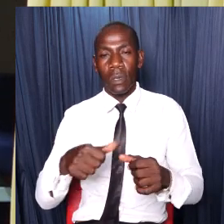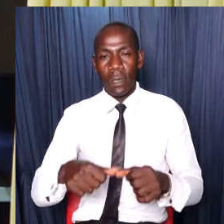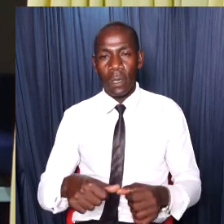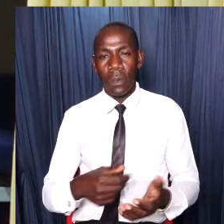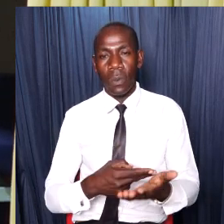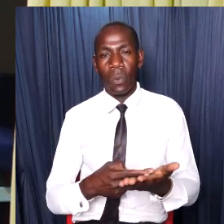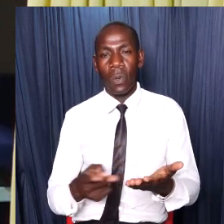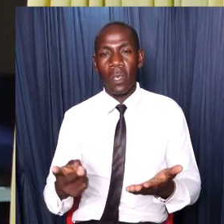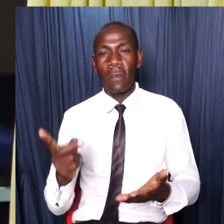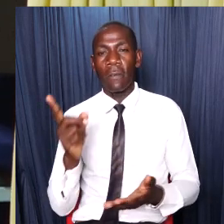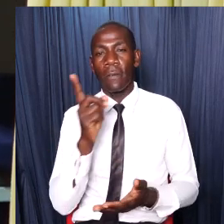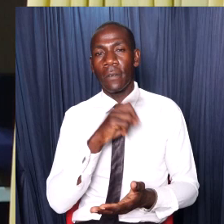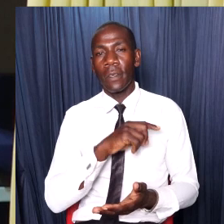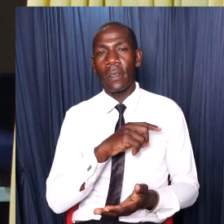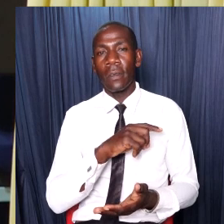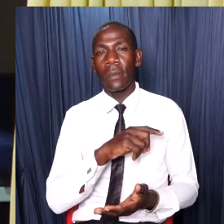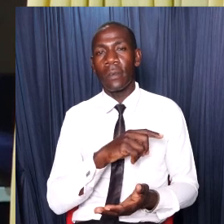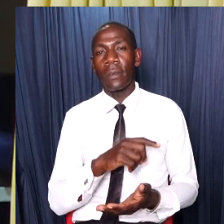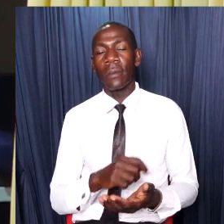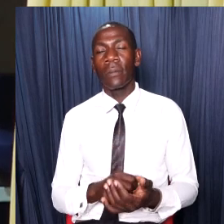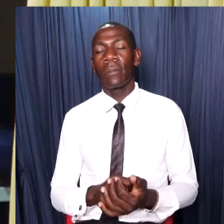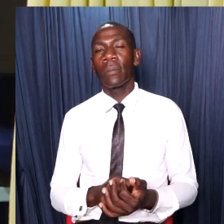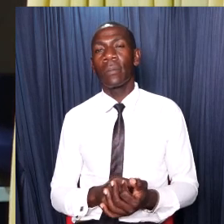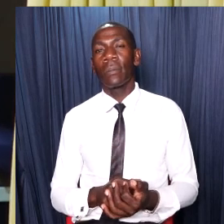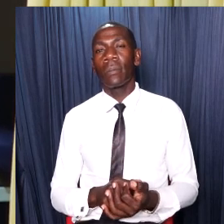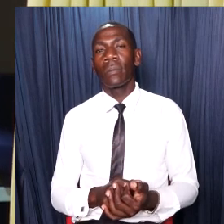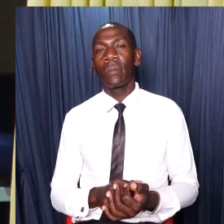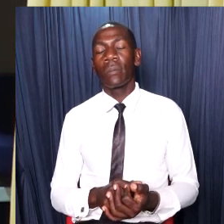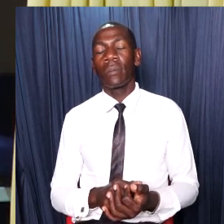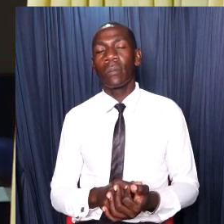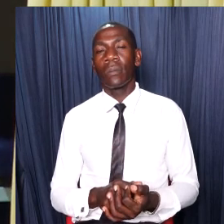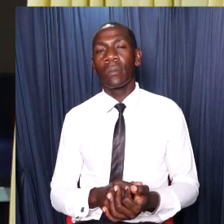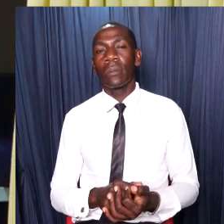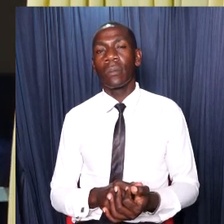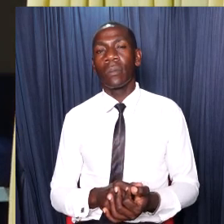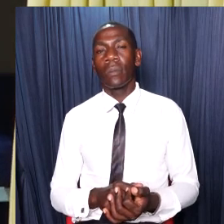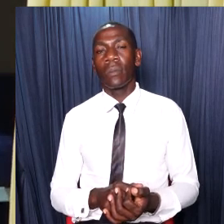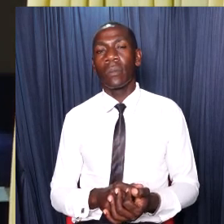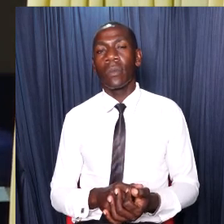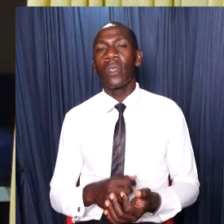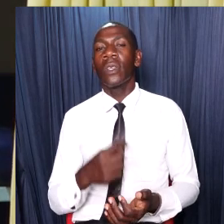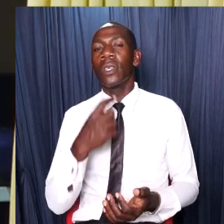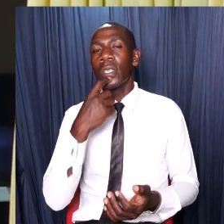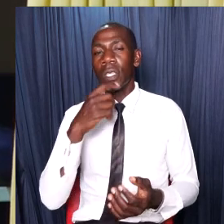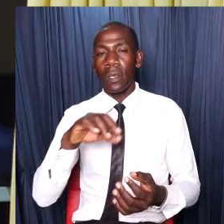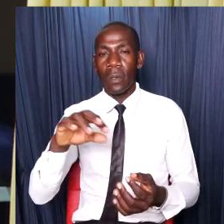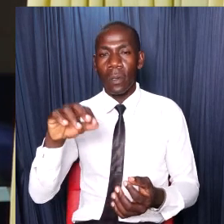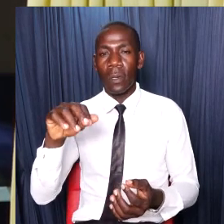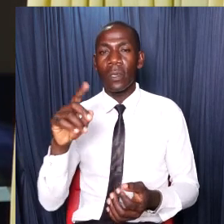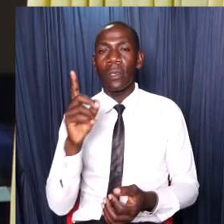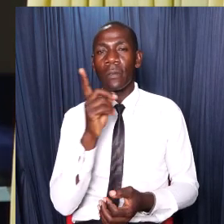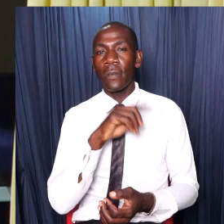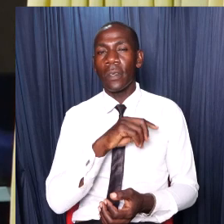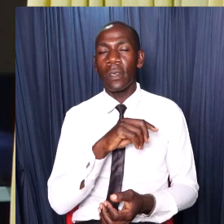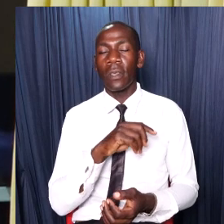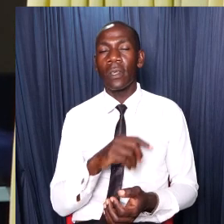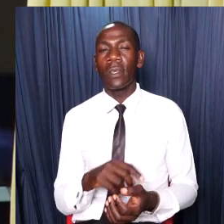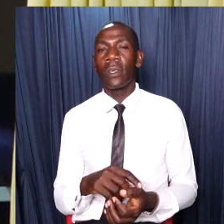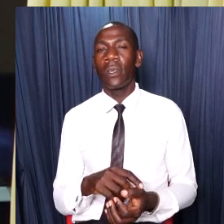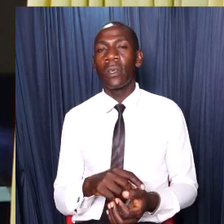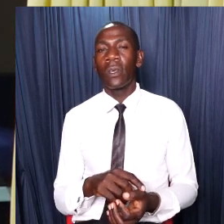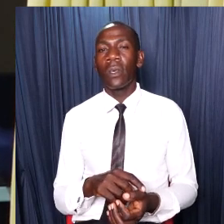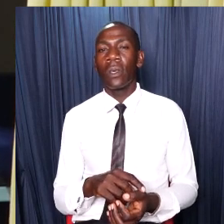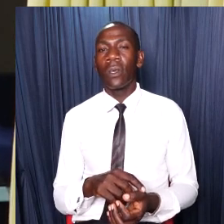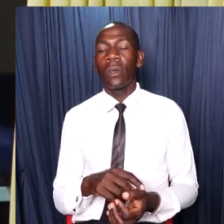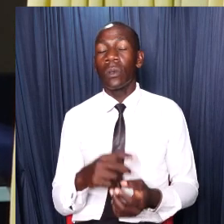You have brought a packet of unga and you want it to stay for a whole week. Akisema unga umeisha. When she says that there is no hayo